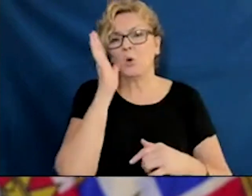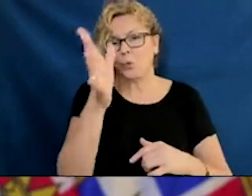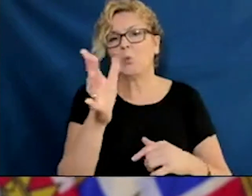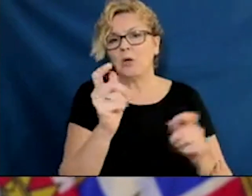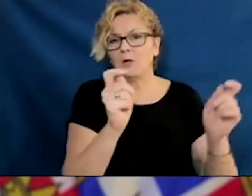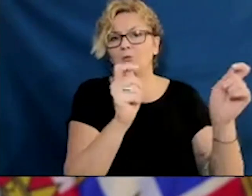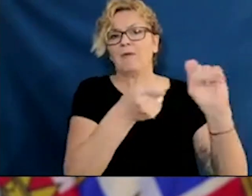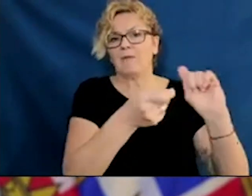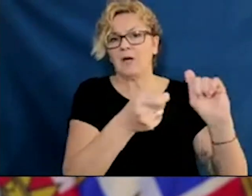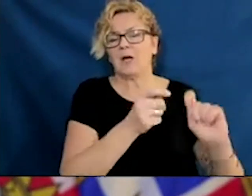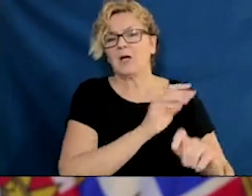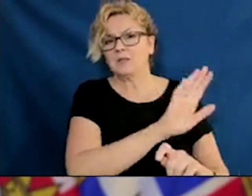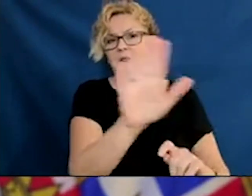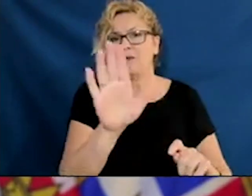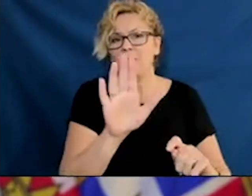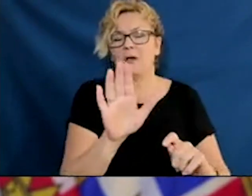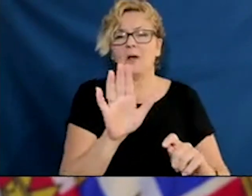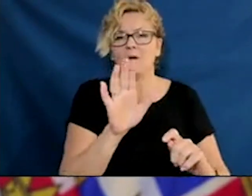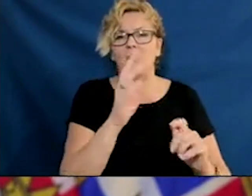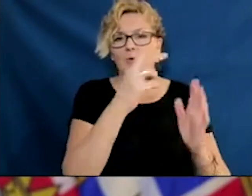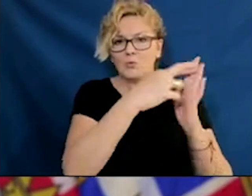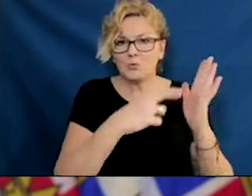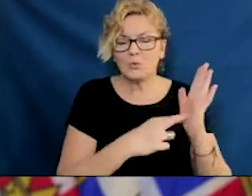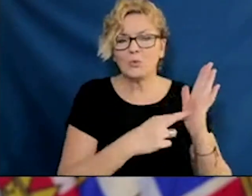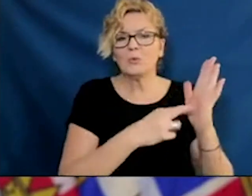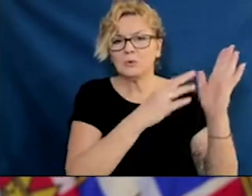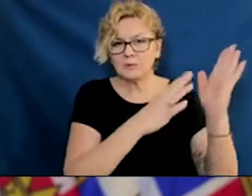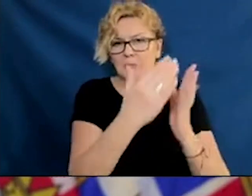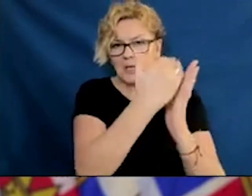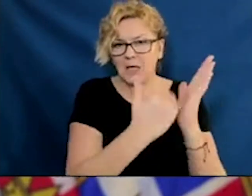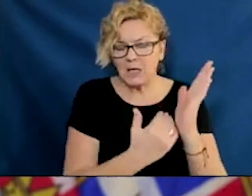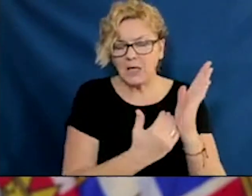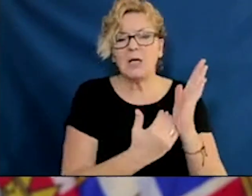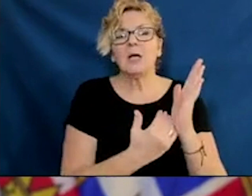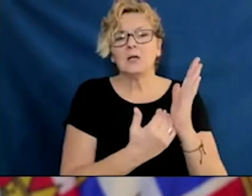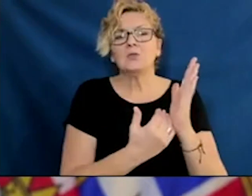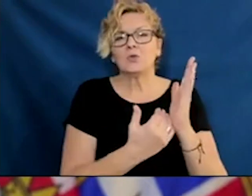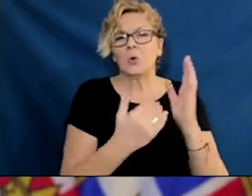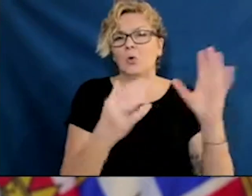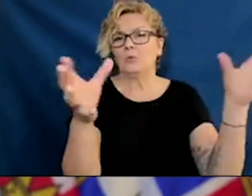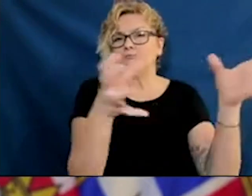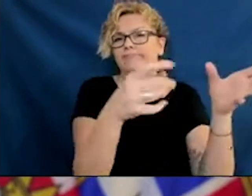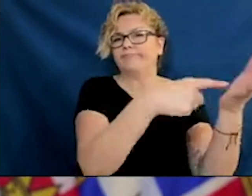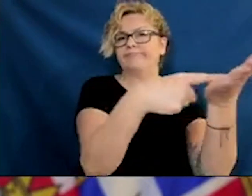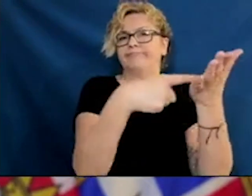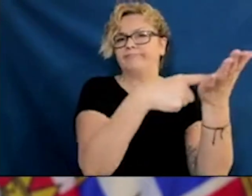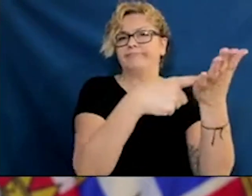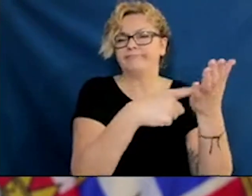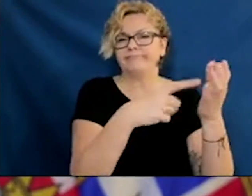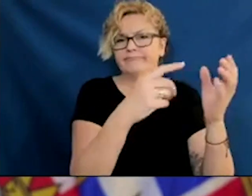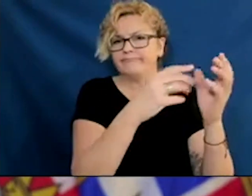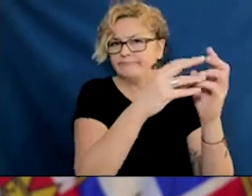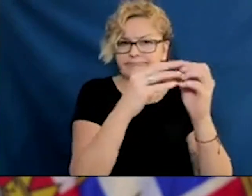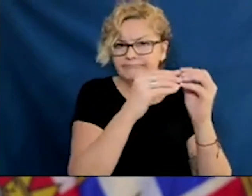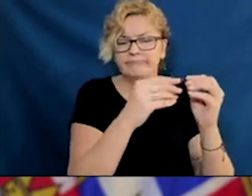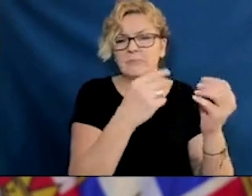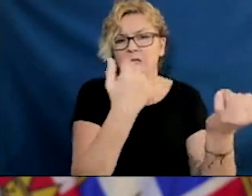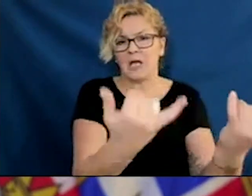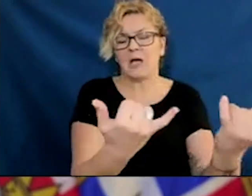we have in the school setting, and particularly in light of variants that we're seeing in our